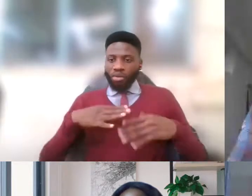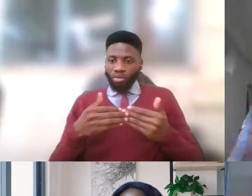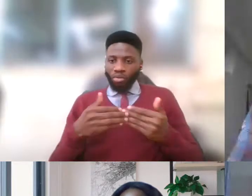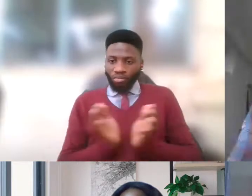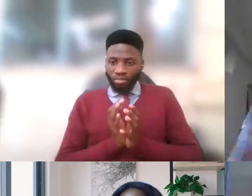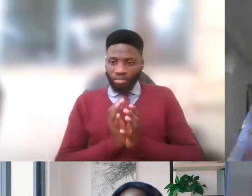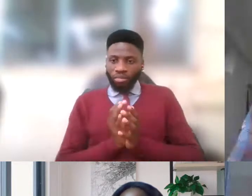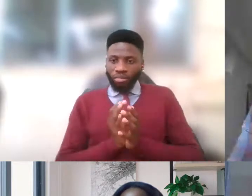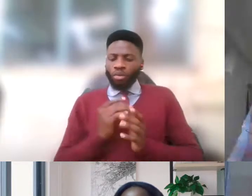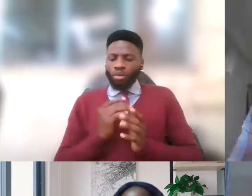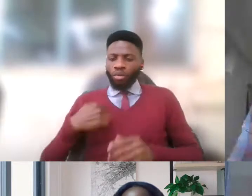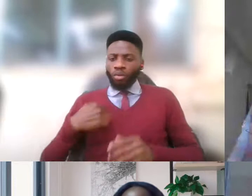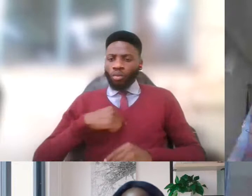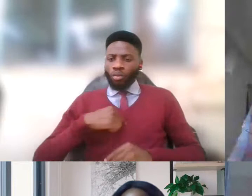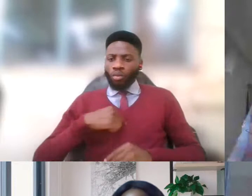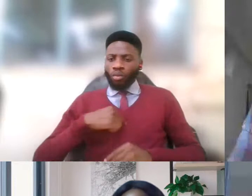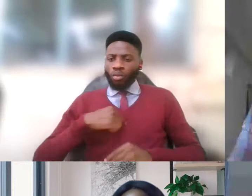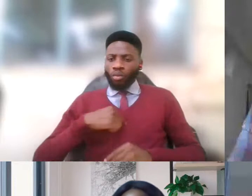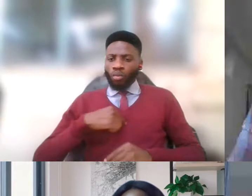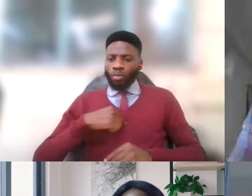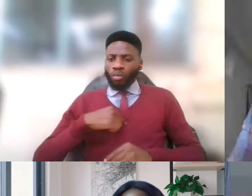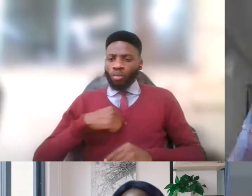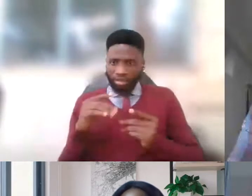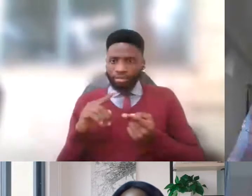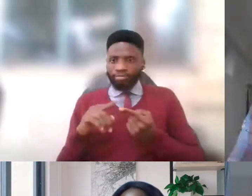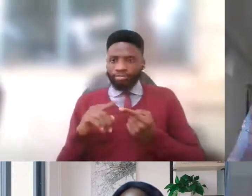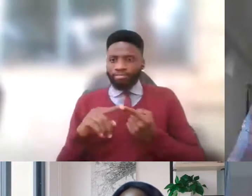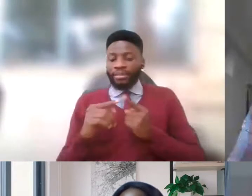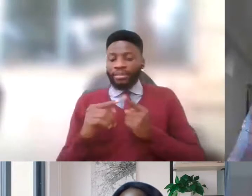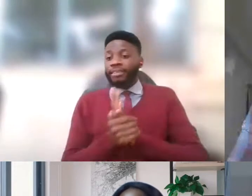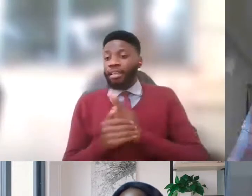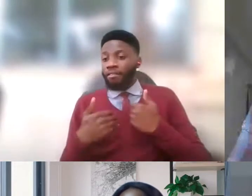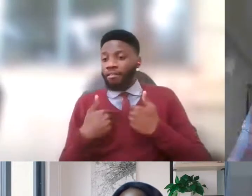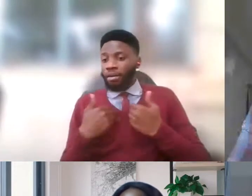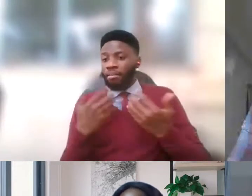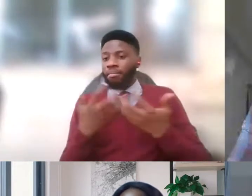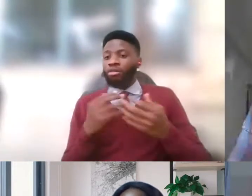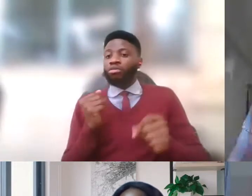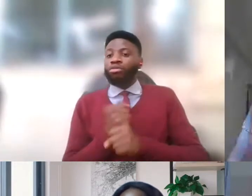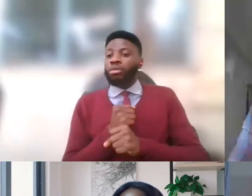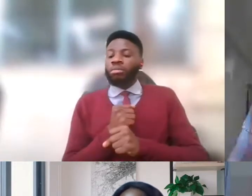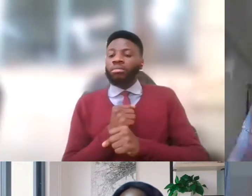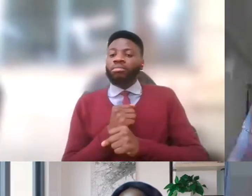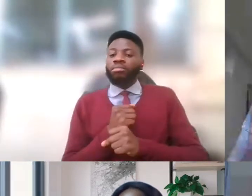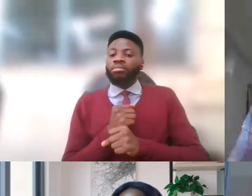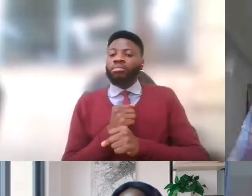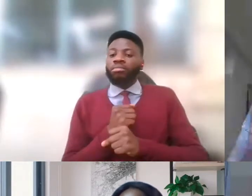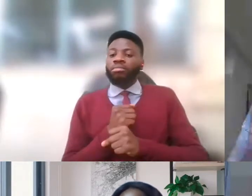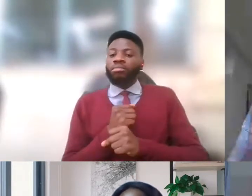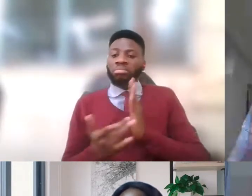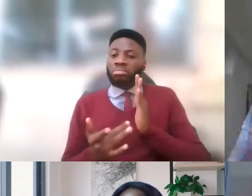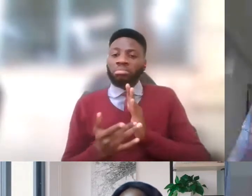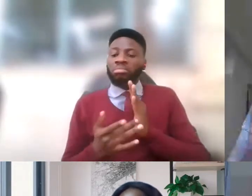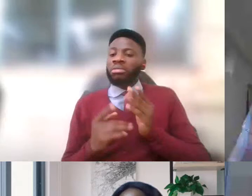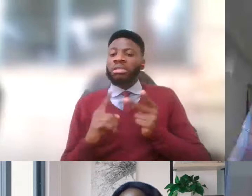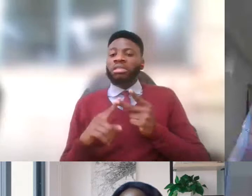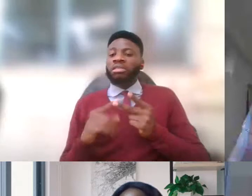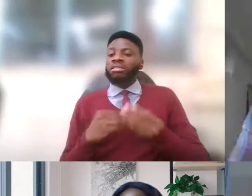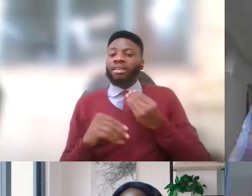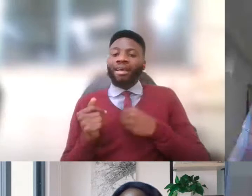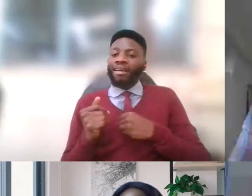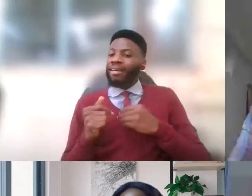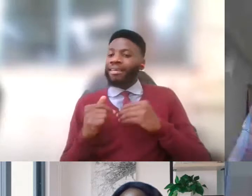So identifying a simple programming language like Python will be very easy for you. And those are some of the languages that are being used in a place like Microsoft. And